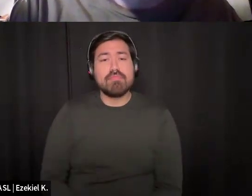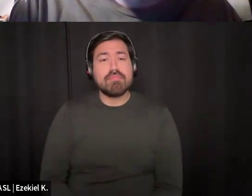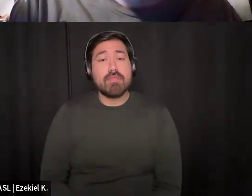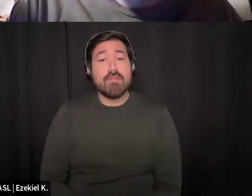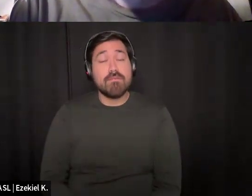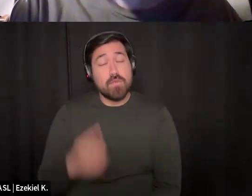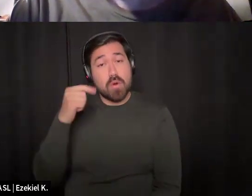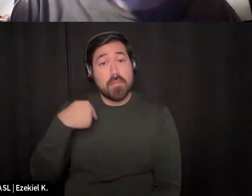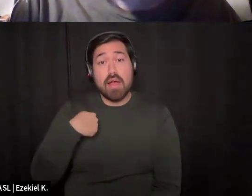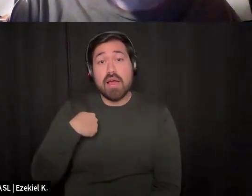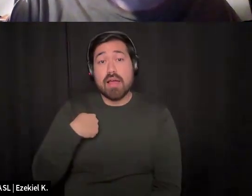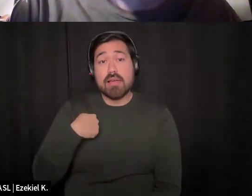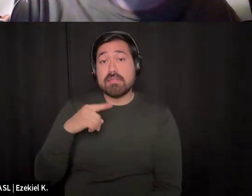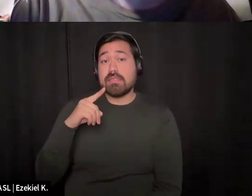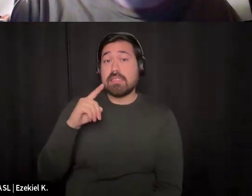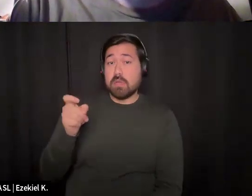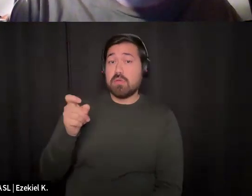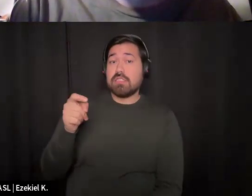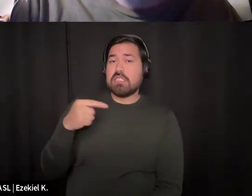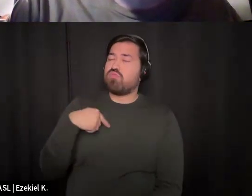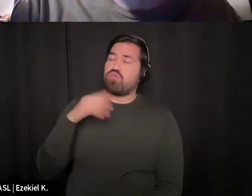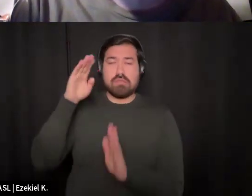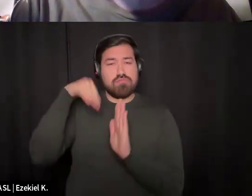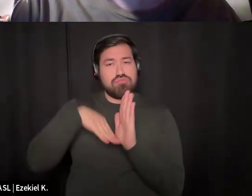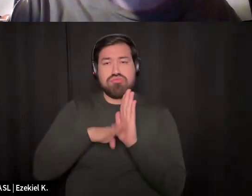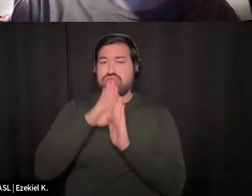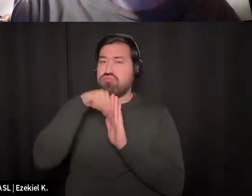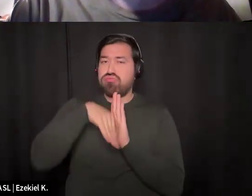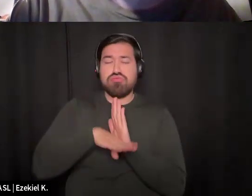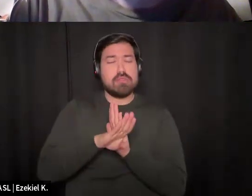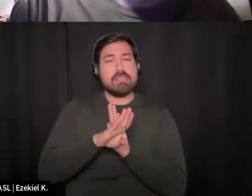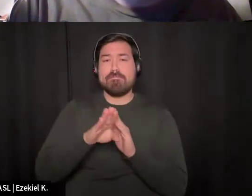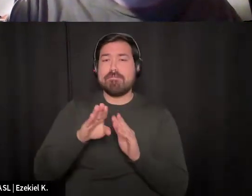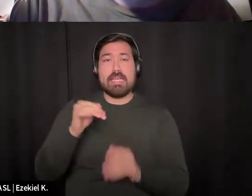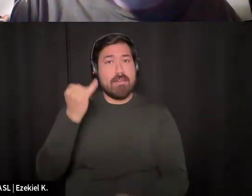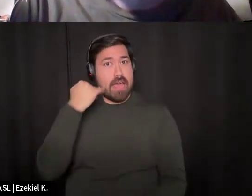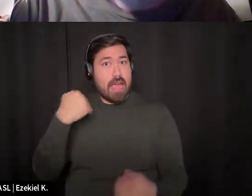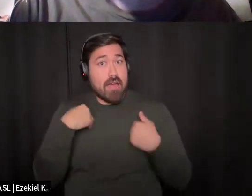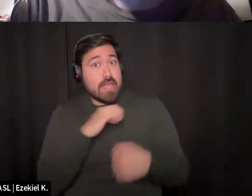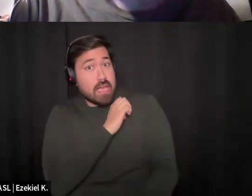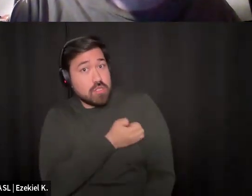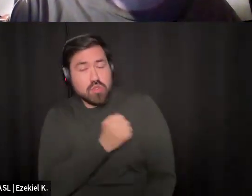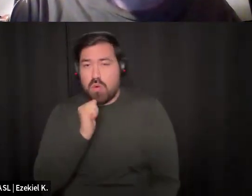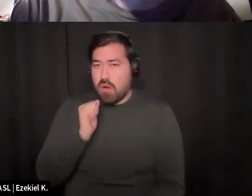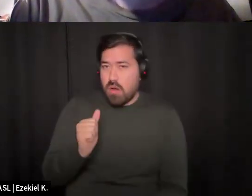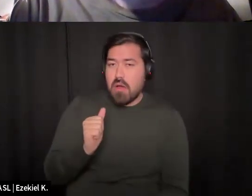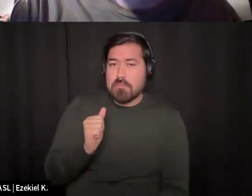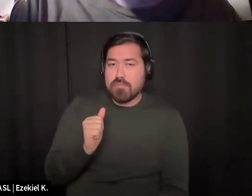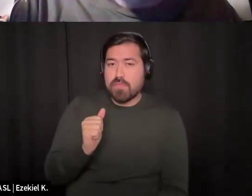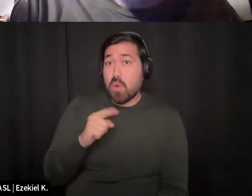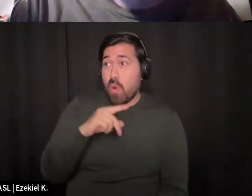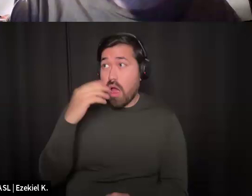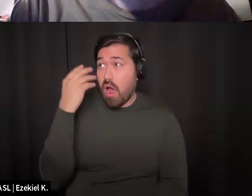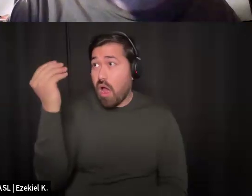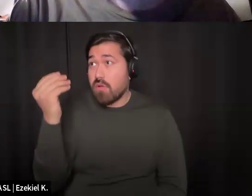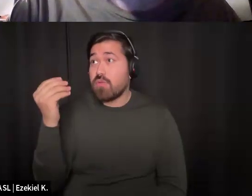With my fibromyalgia, it's really up and down whether I'm going to have the energy to be able to go out and